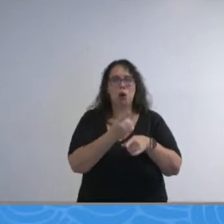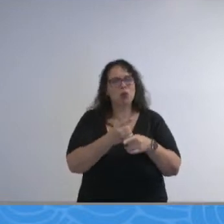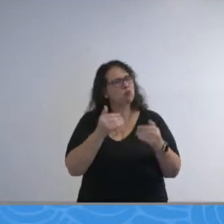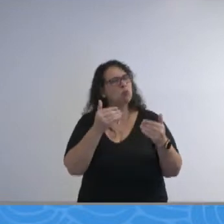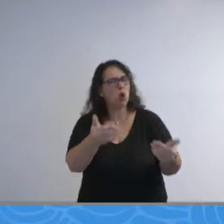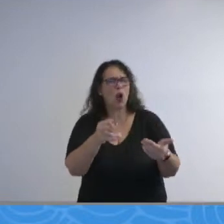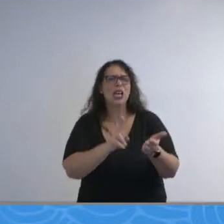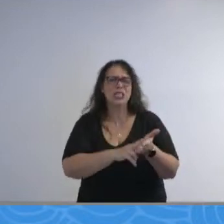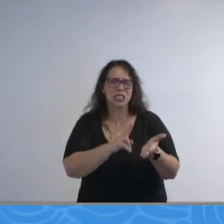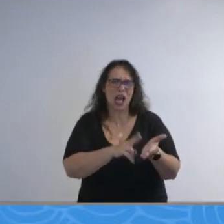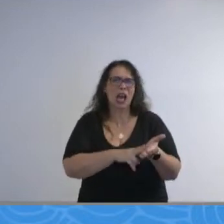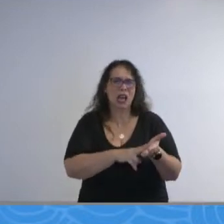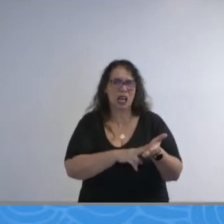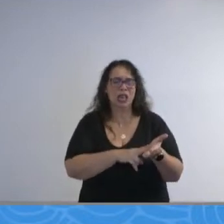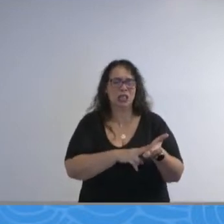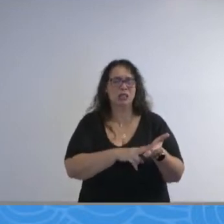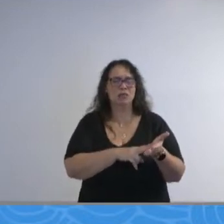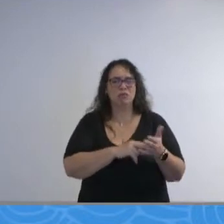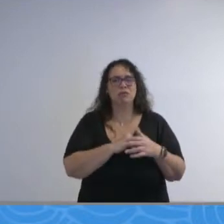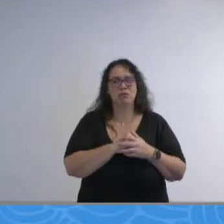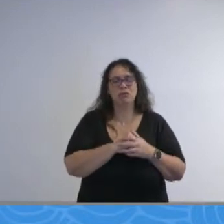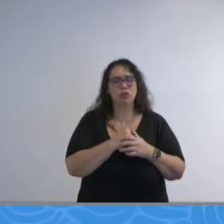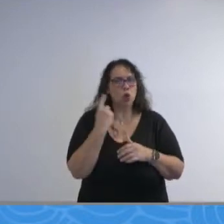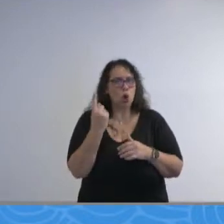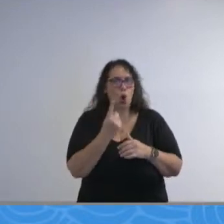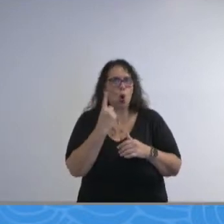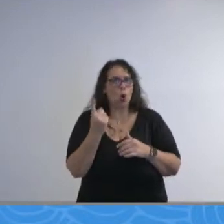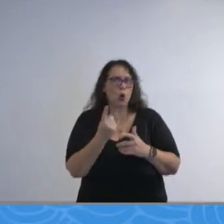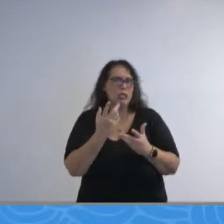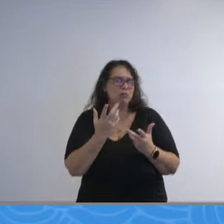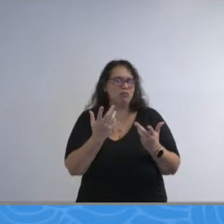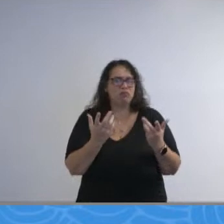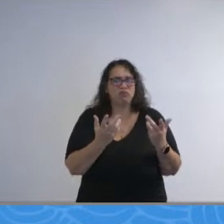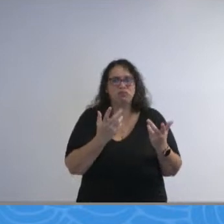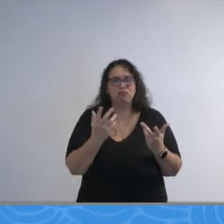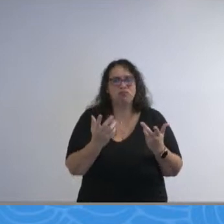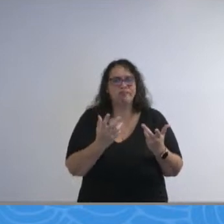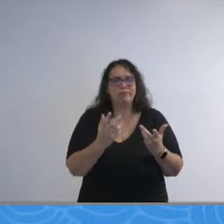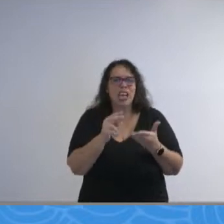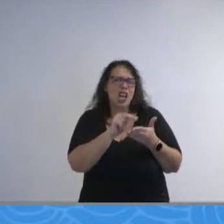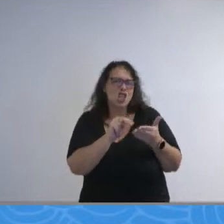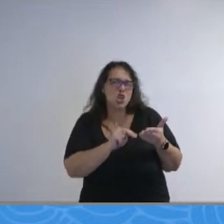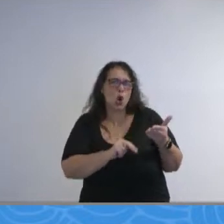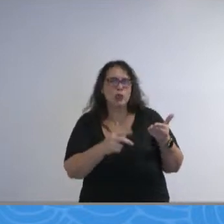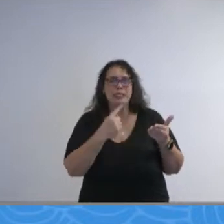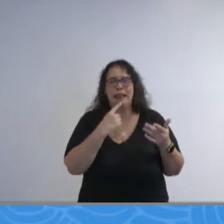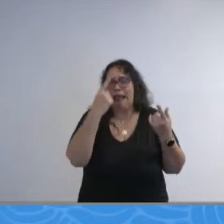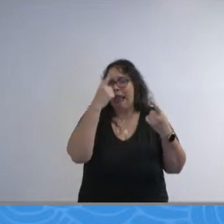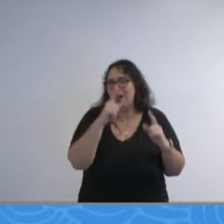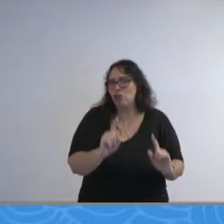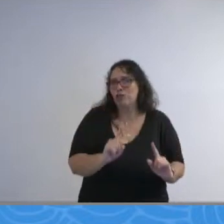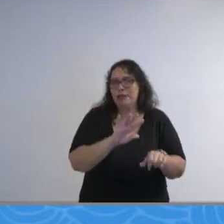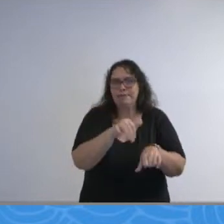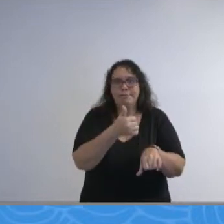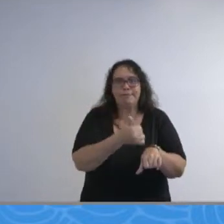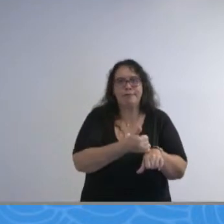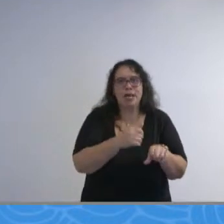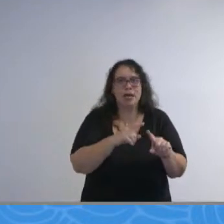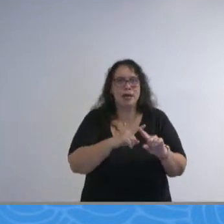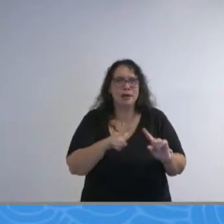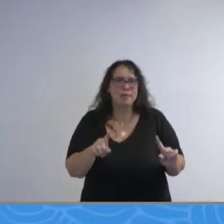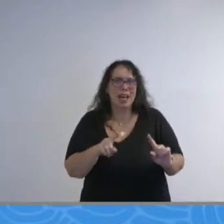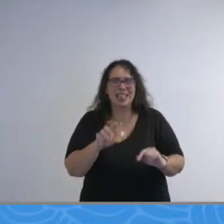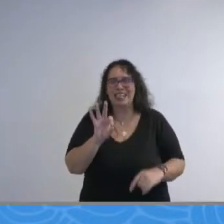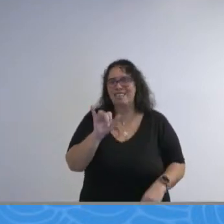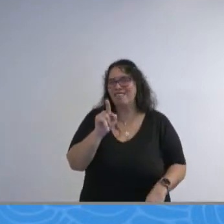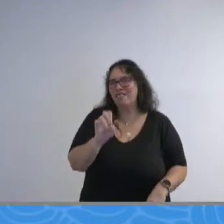and sign the IEP. And you can always put a note saying, I agree to implement, but this is not FAPE.